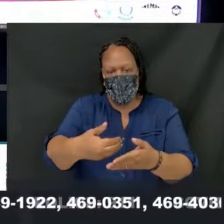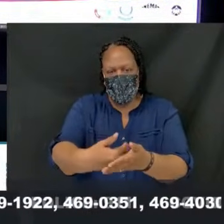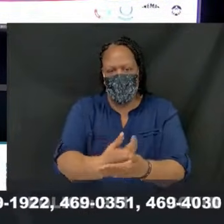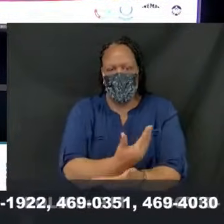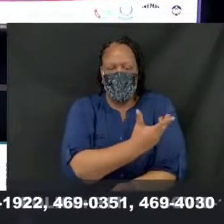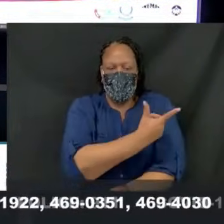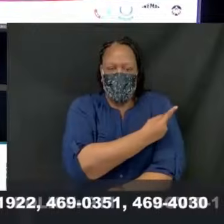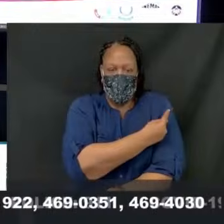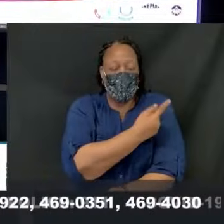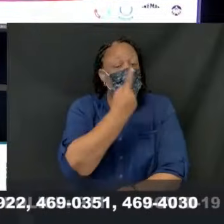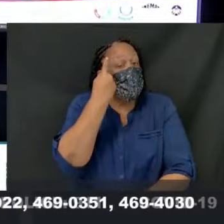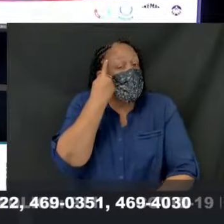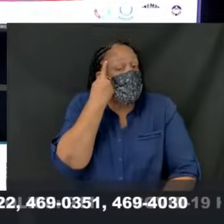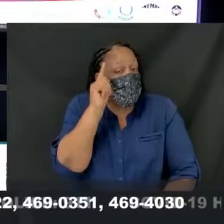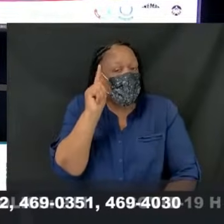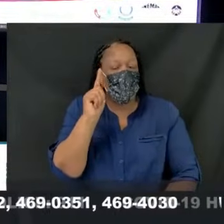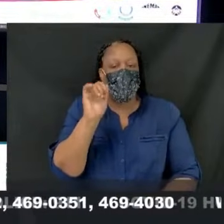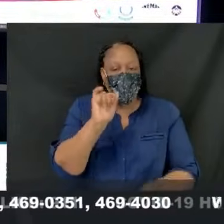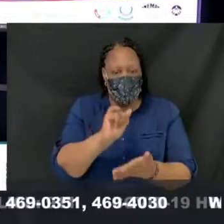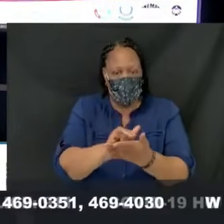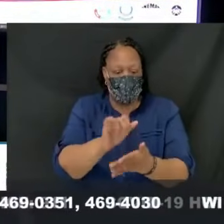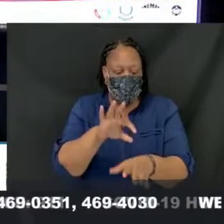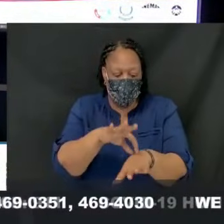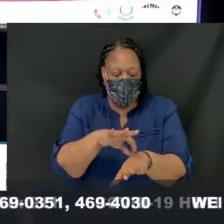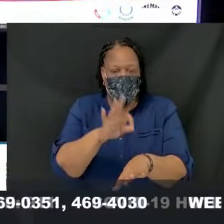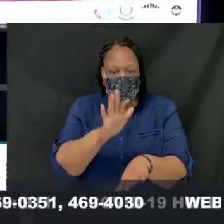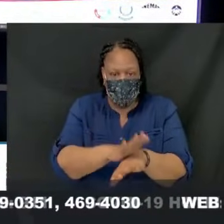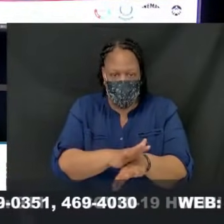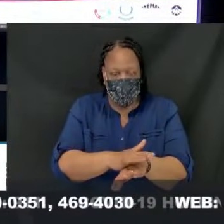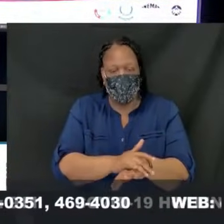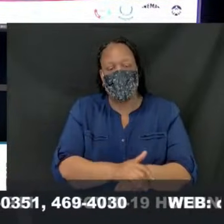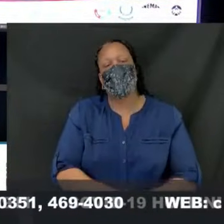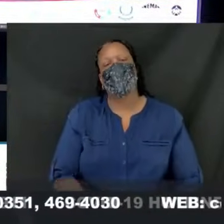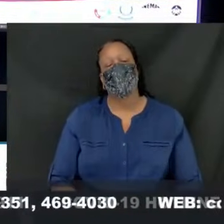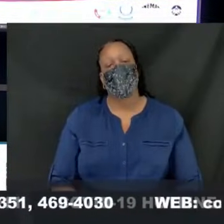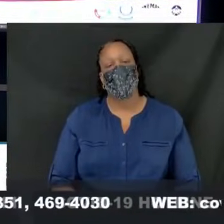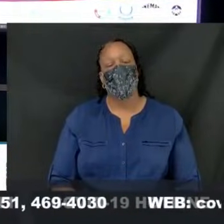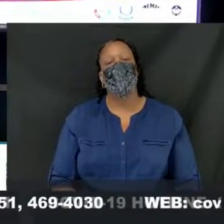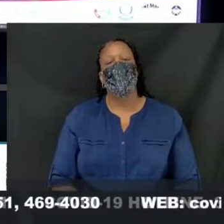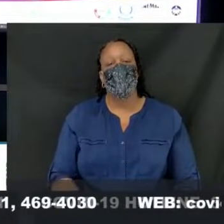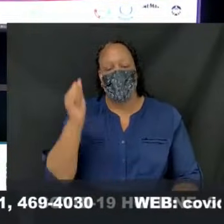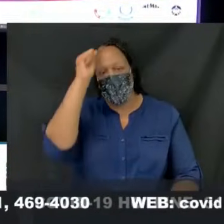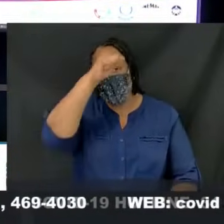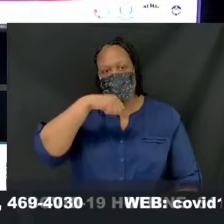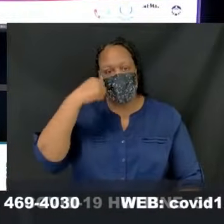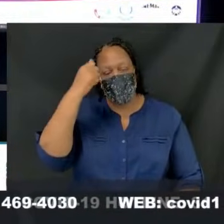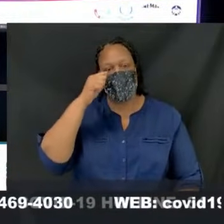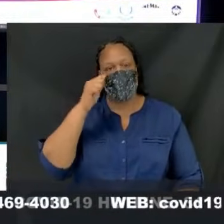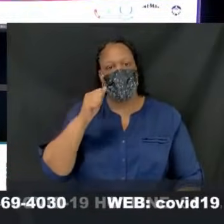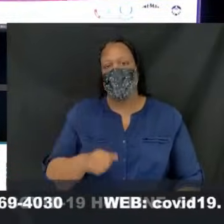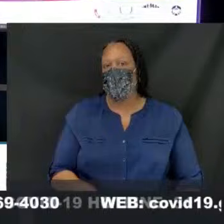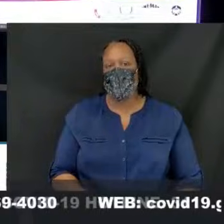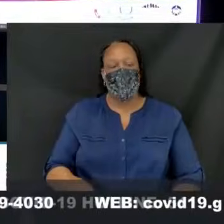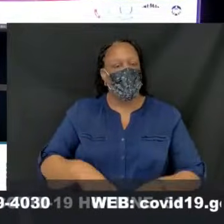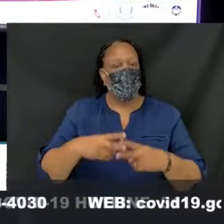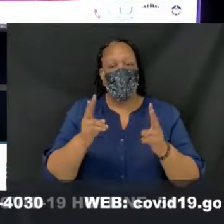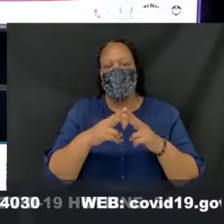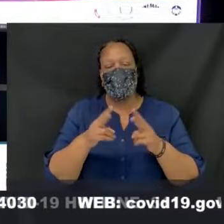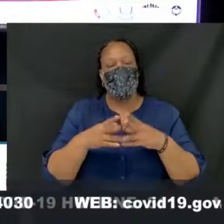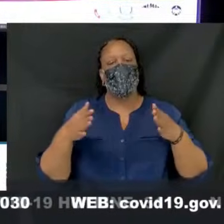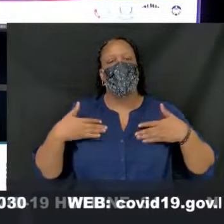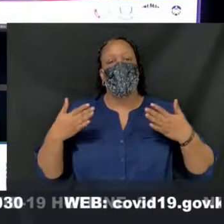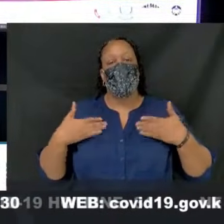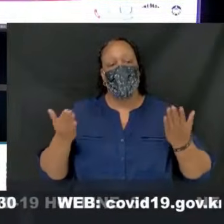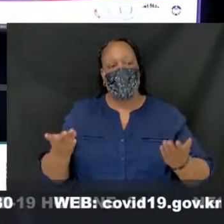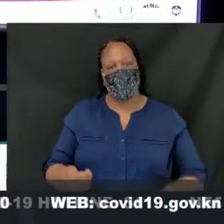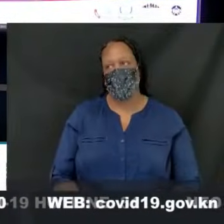are nothing that are new. Vaccines actually saves lives. The